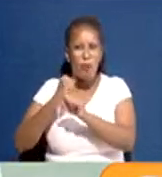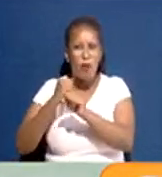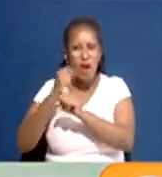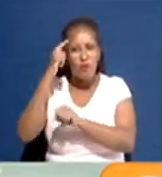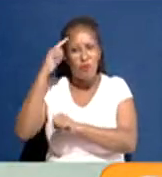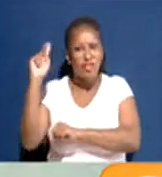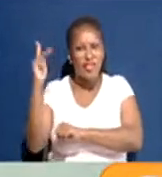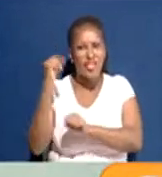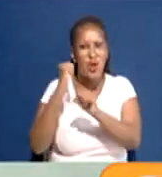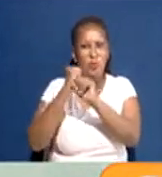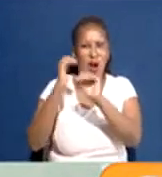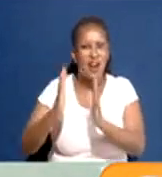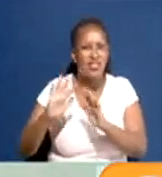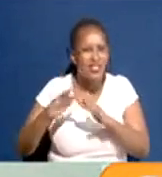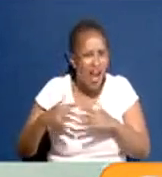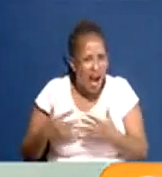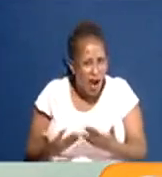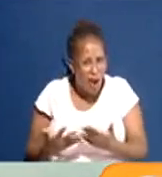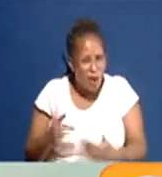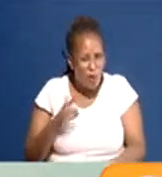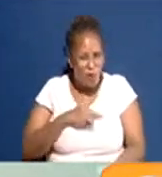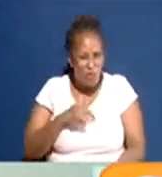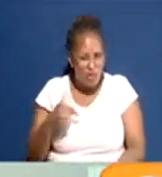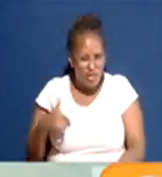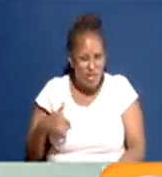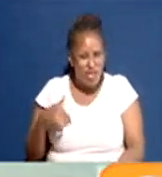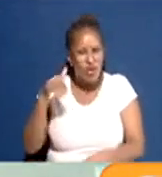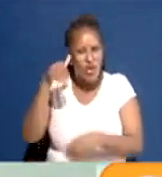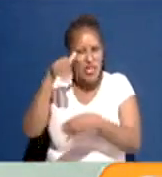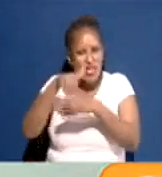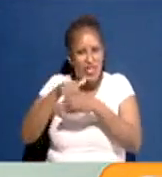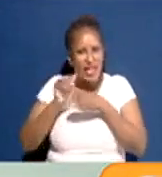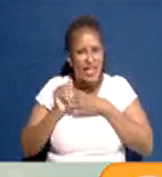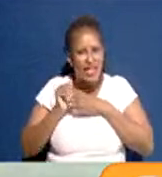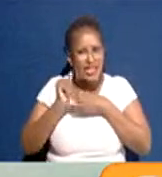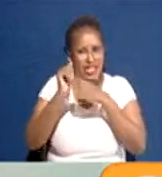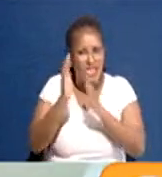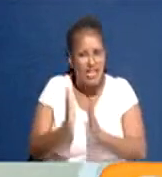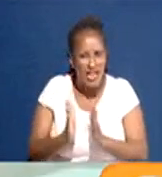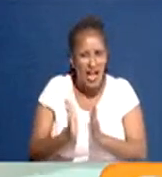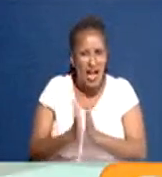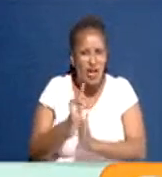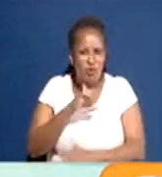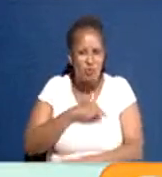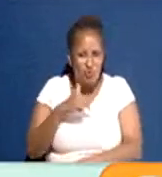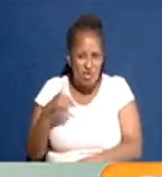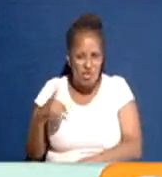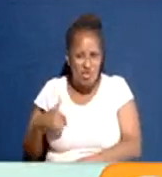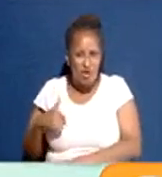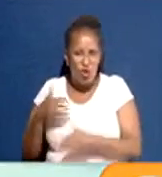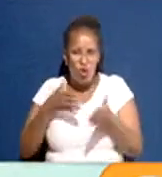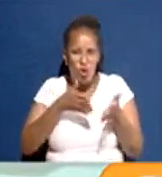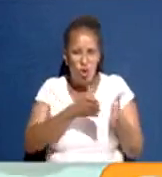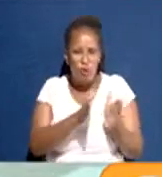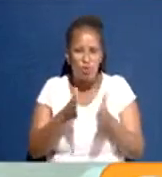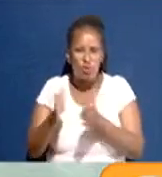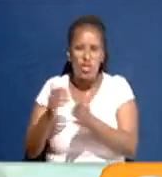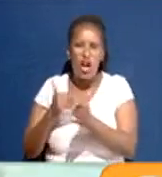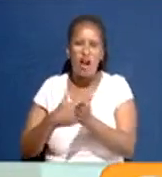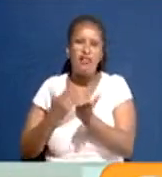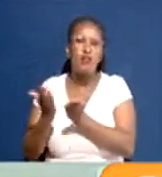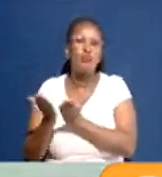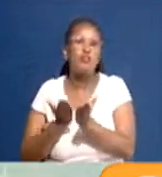the Kenyan worker? For those of us who are in leadership and for those of us who have an opportunity to